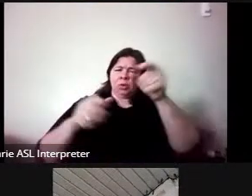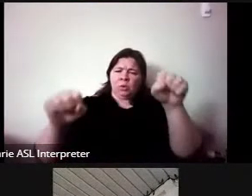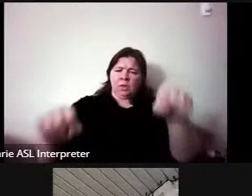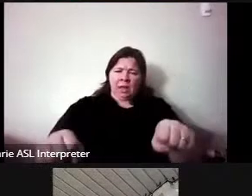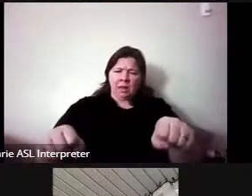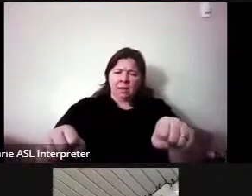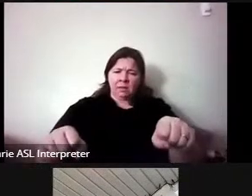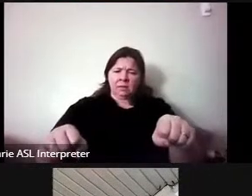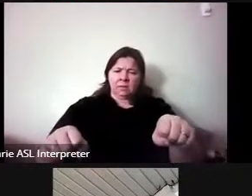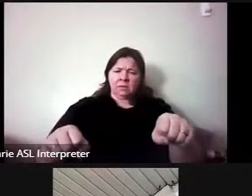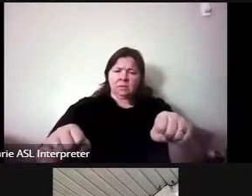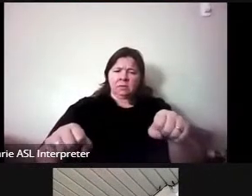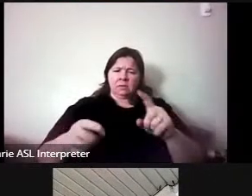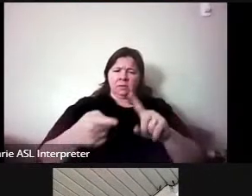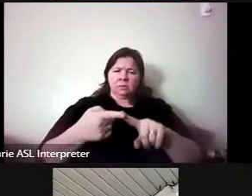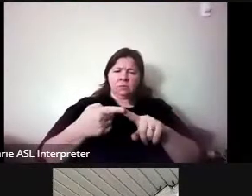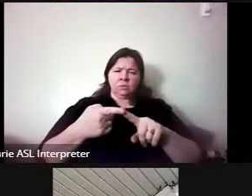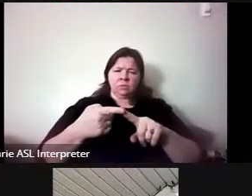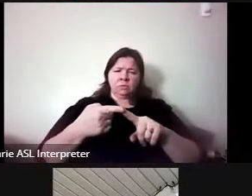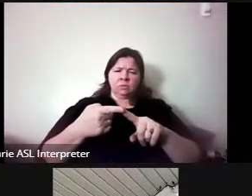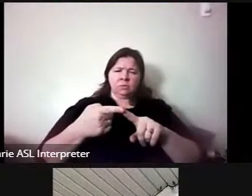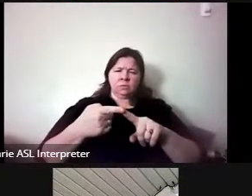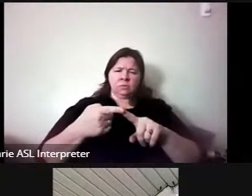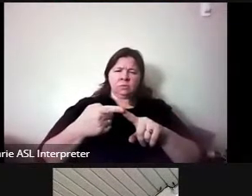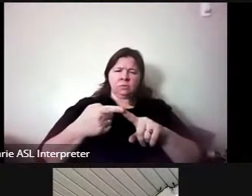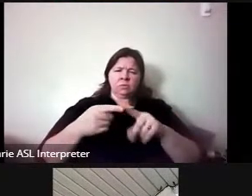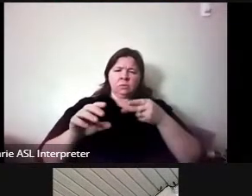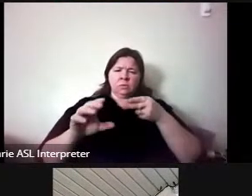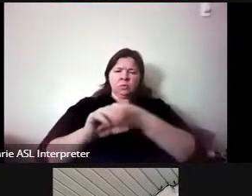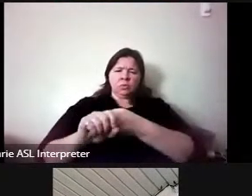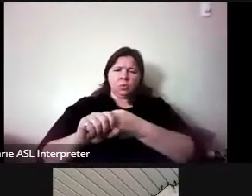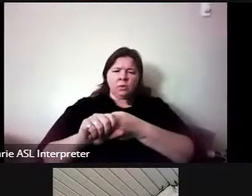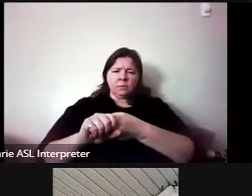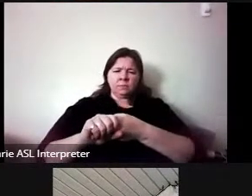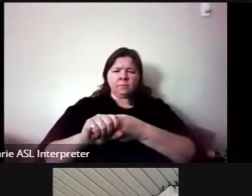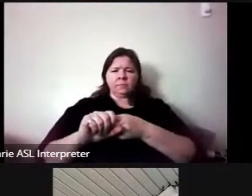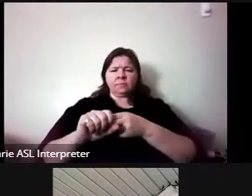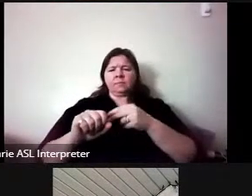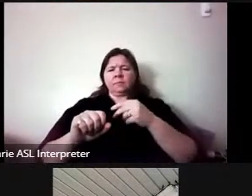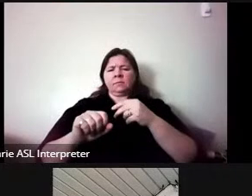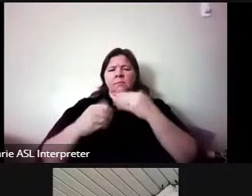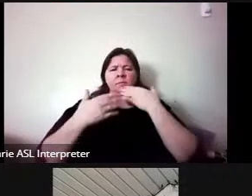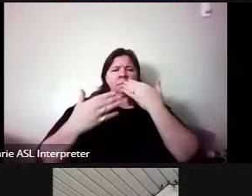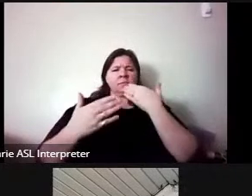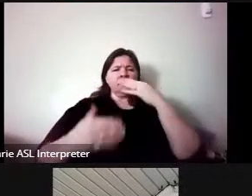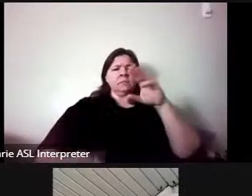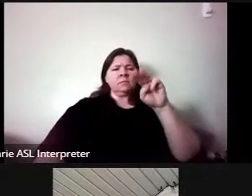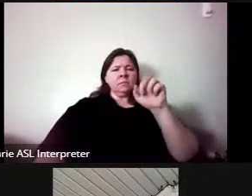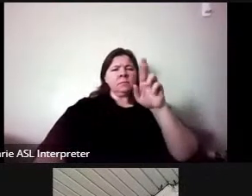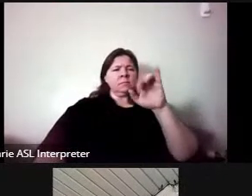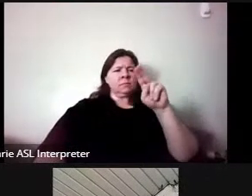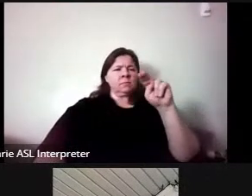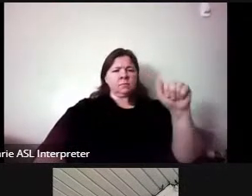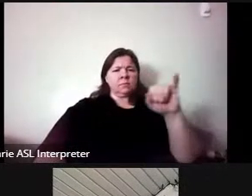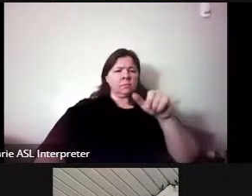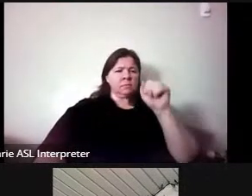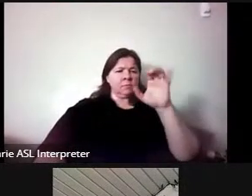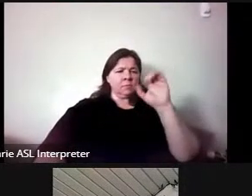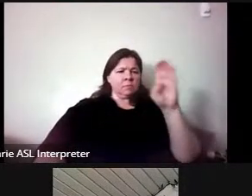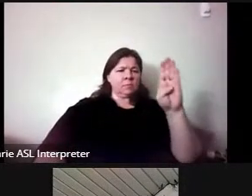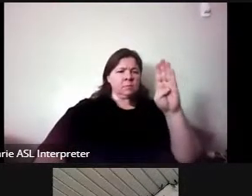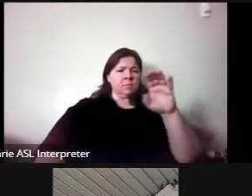get in. Now, I like to bring up, thank you, Marina, Jacob, and